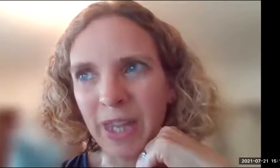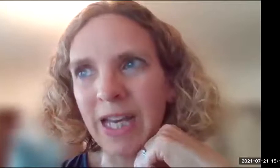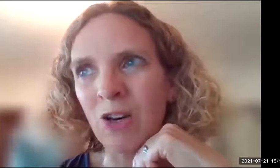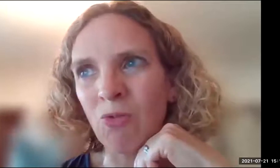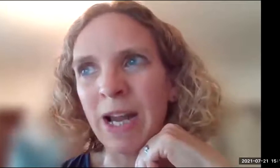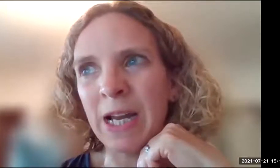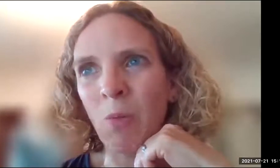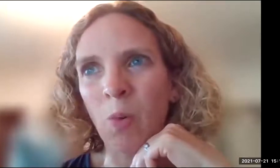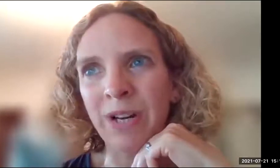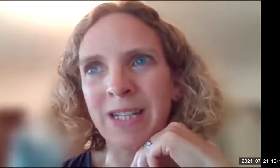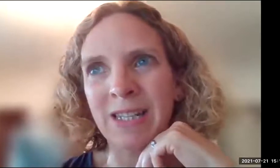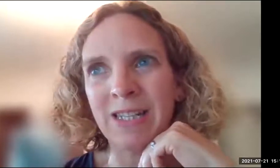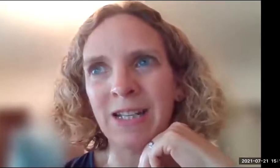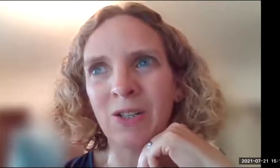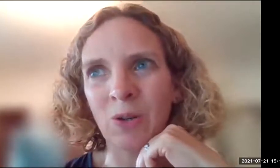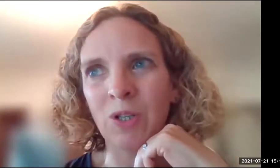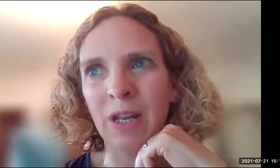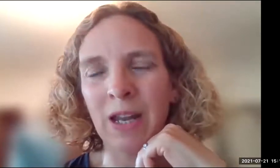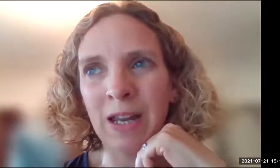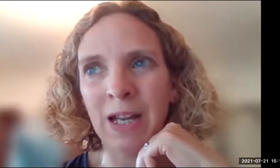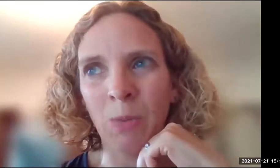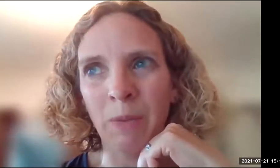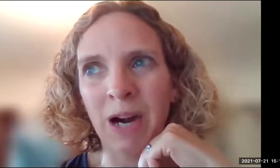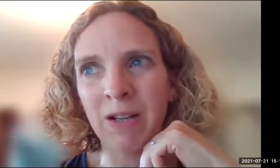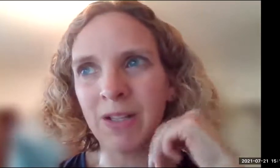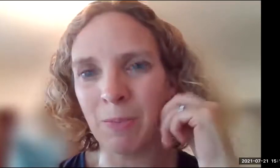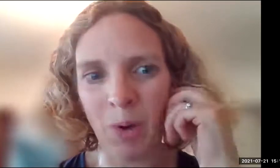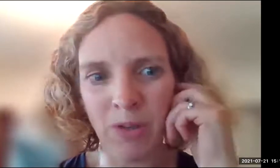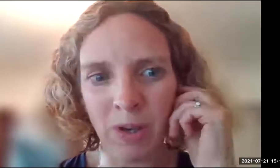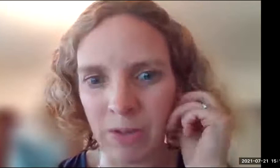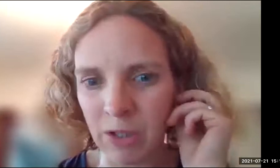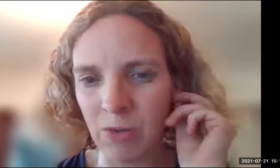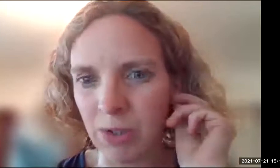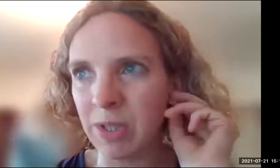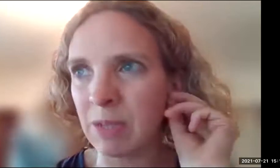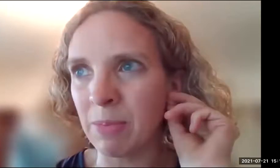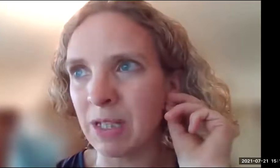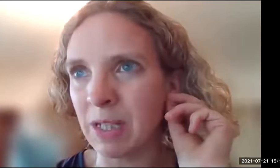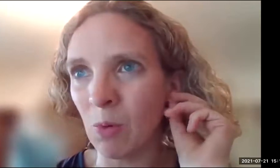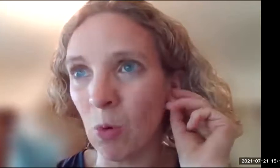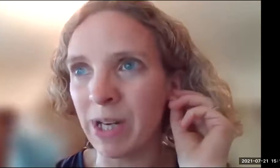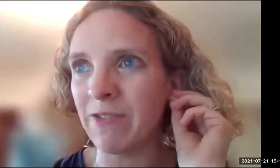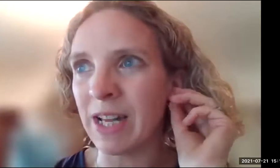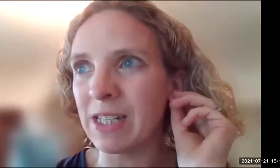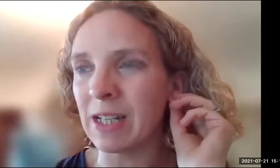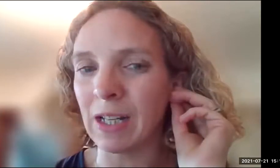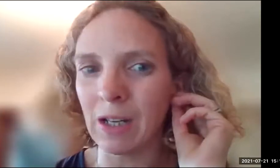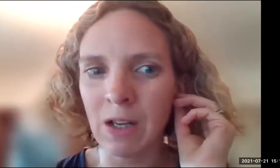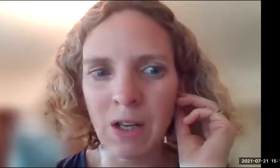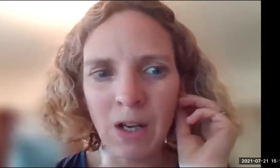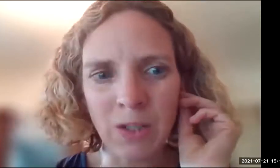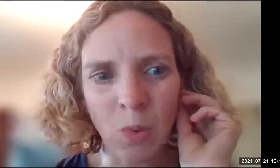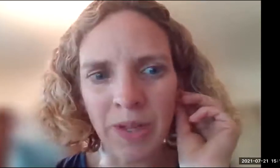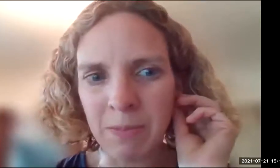further ingrain what were existing social and economic barriers that both girls and children with disabilities were already